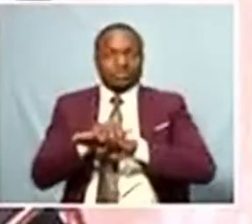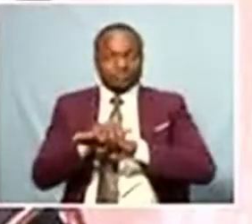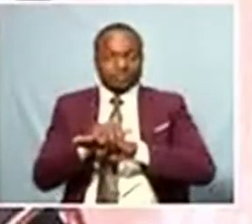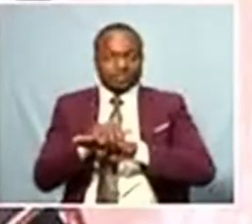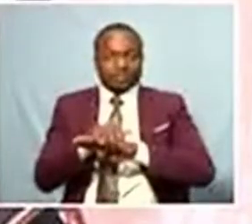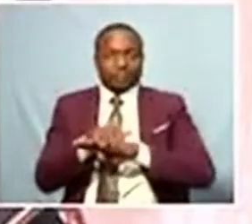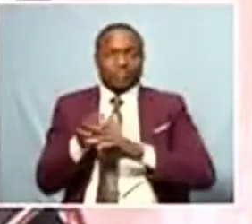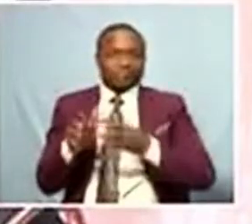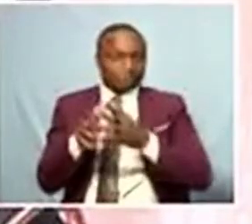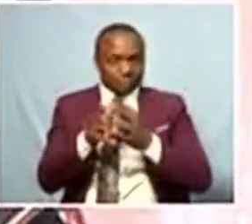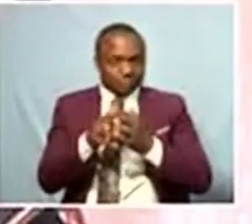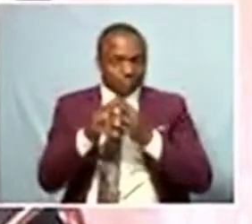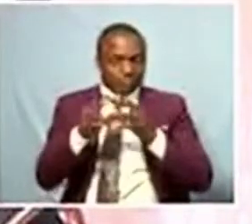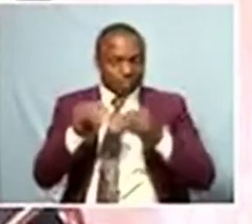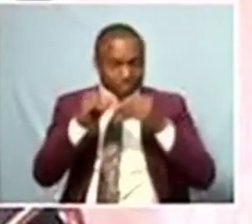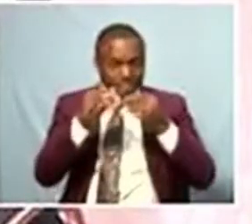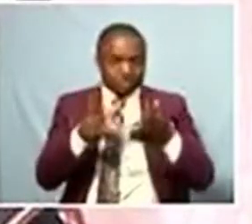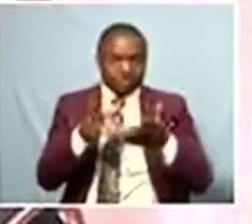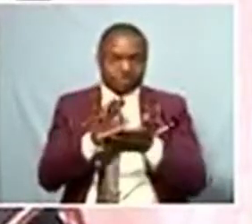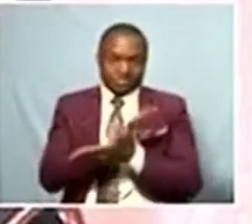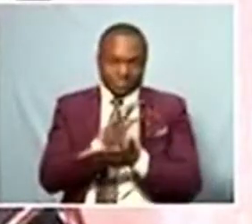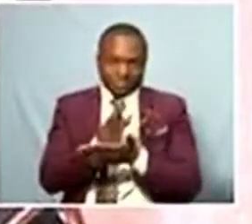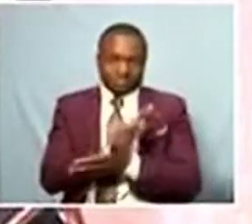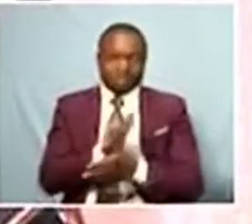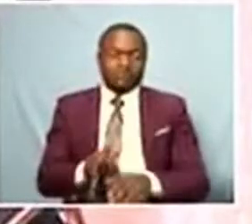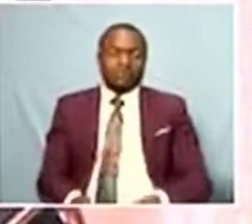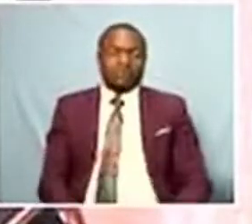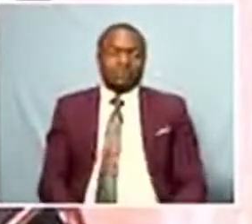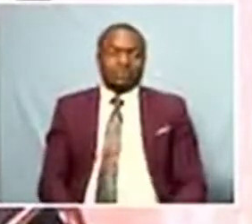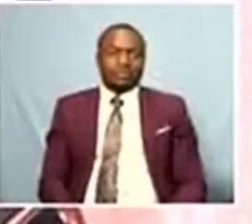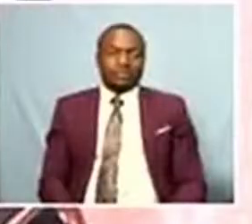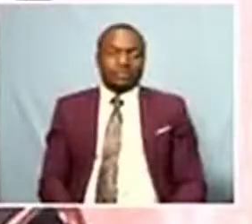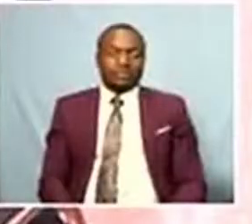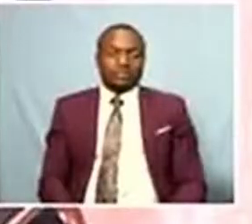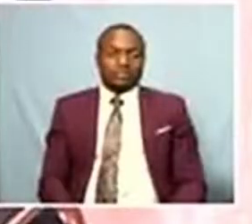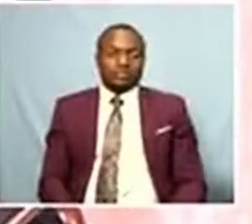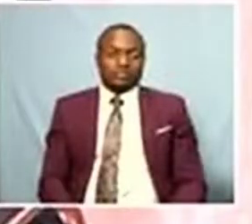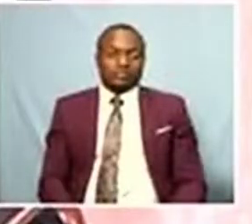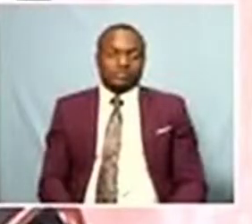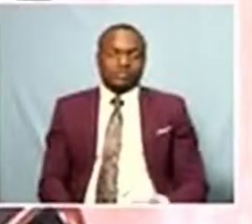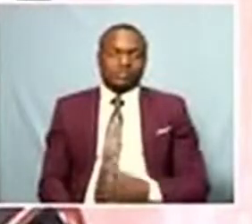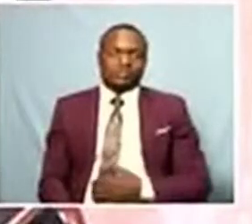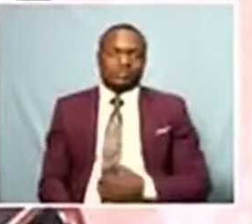will give an expedite only to honourable